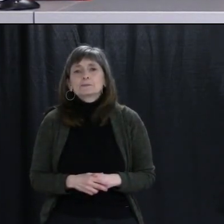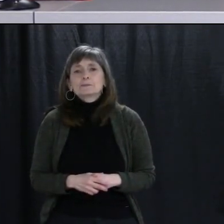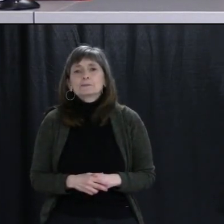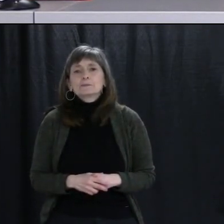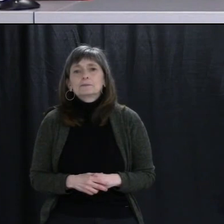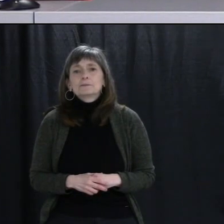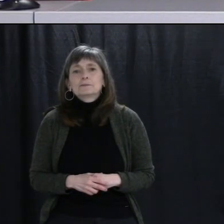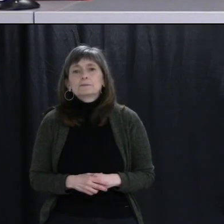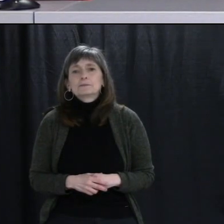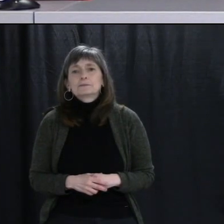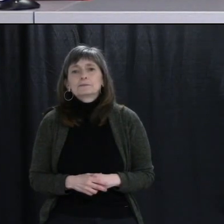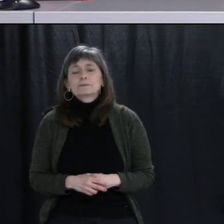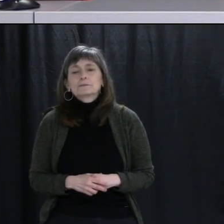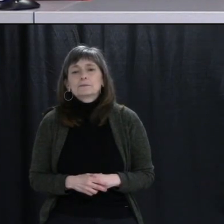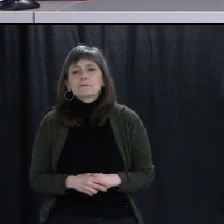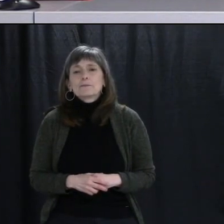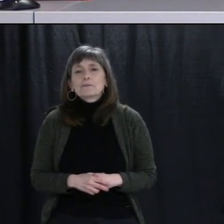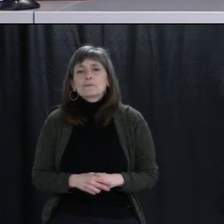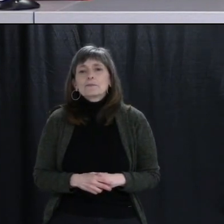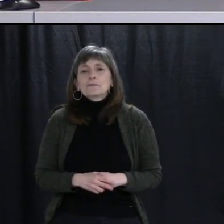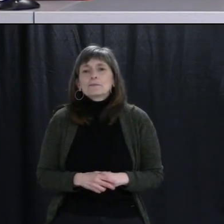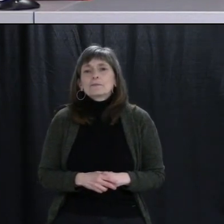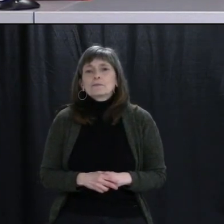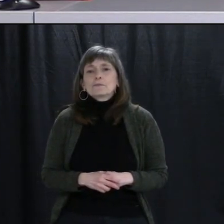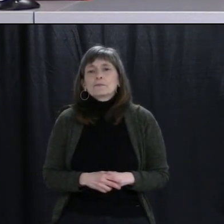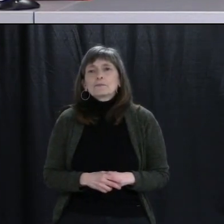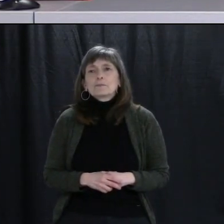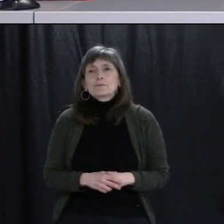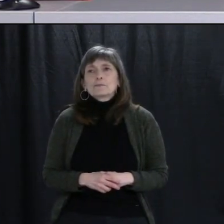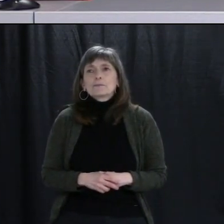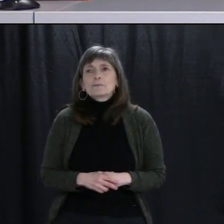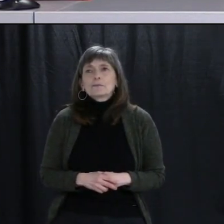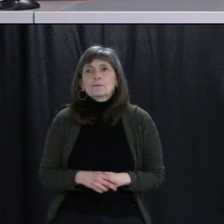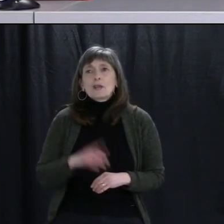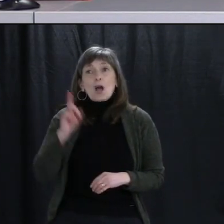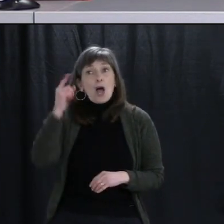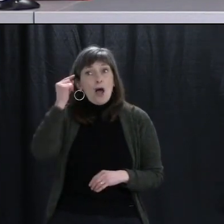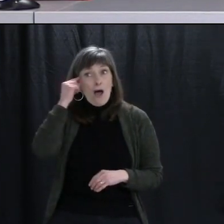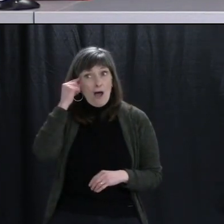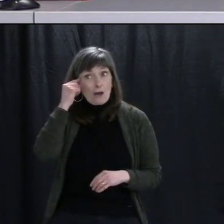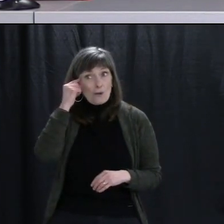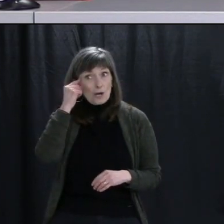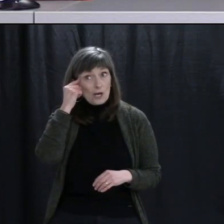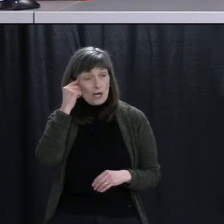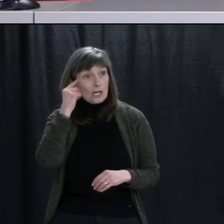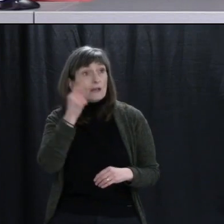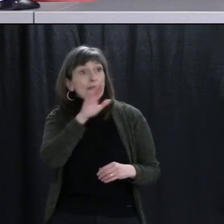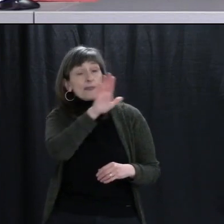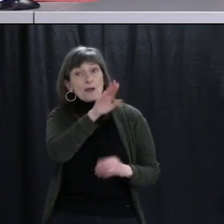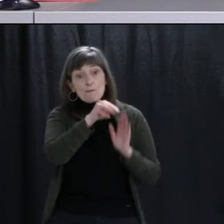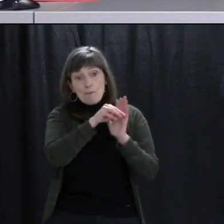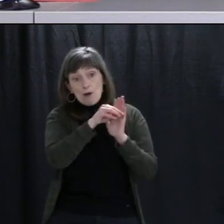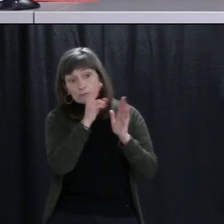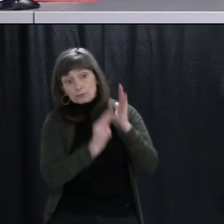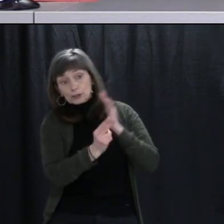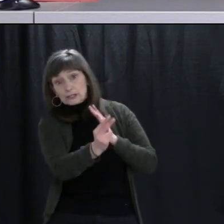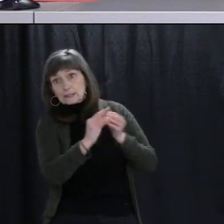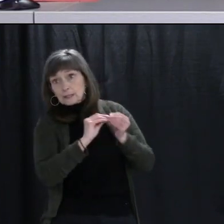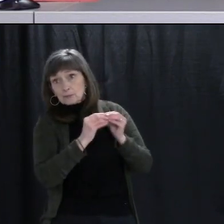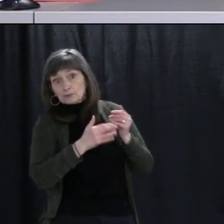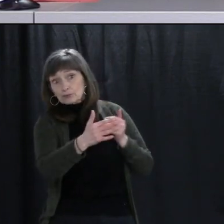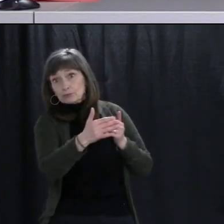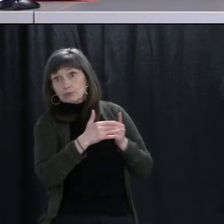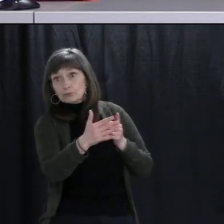Ottawa releasing the modeling so the Canadian public has a better sense of where we're heading and just how we compare to other